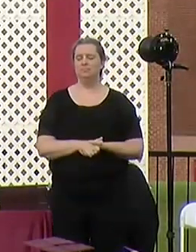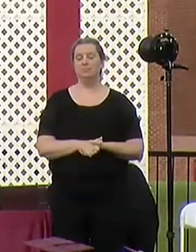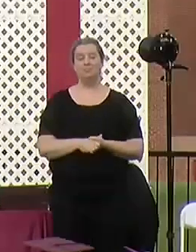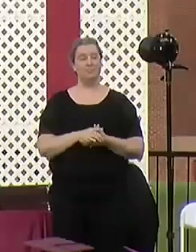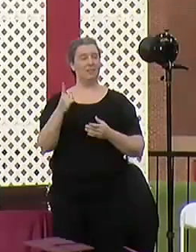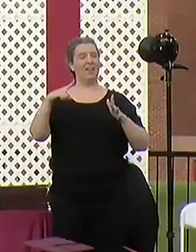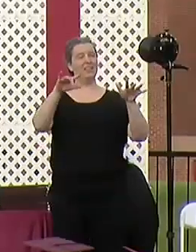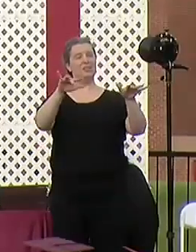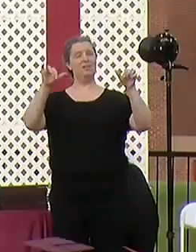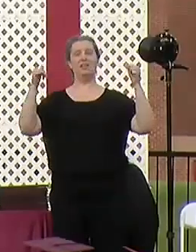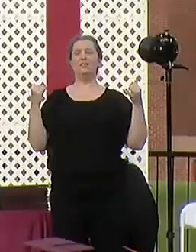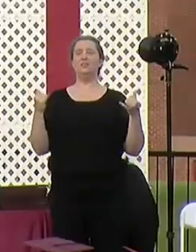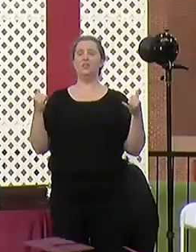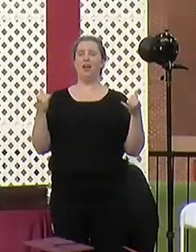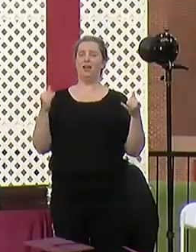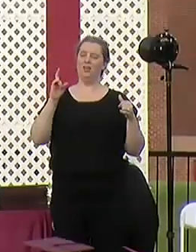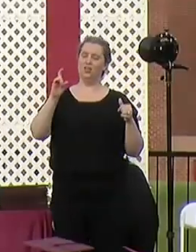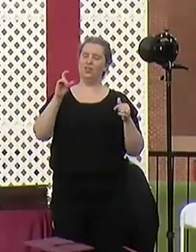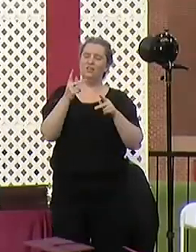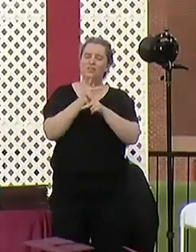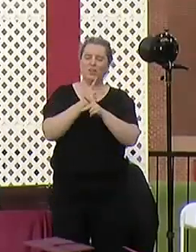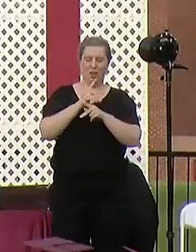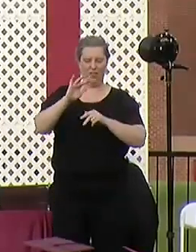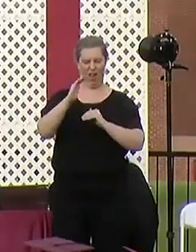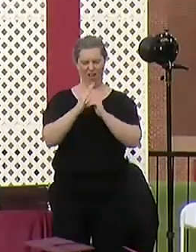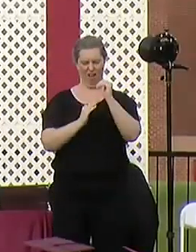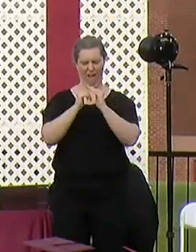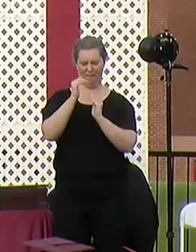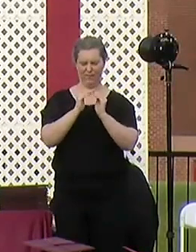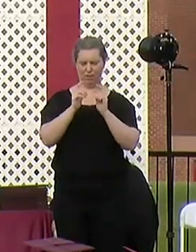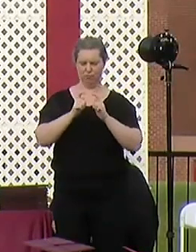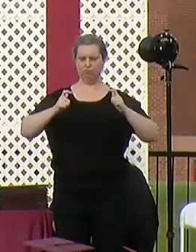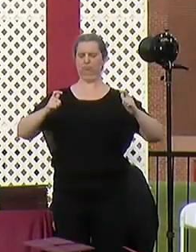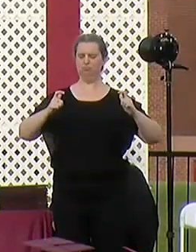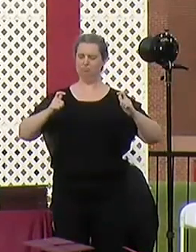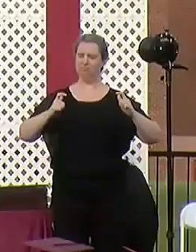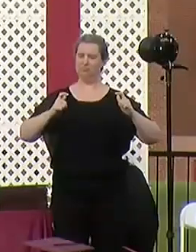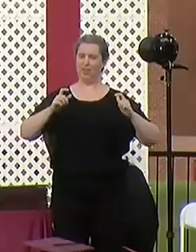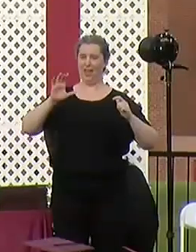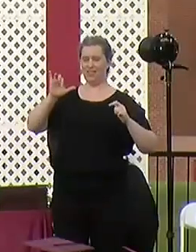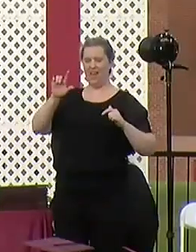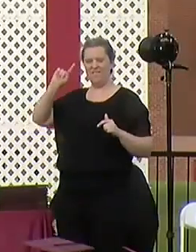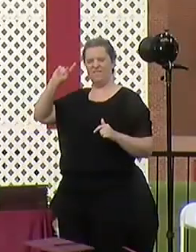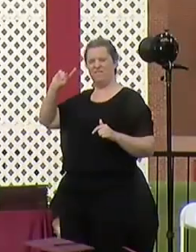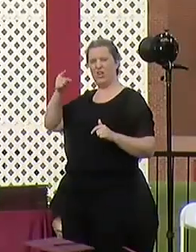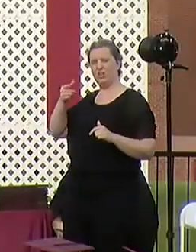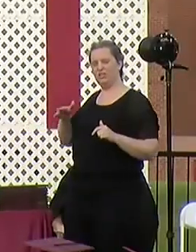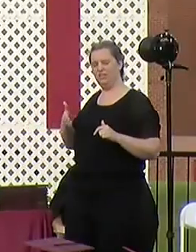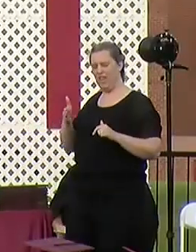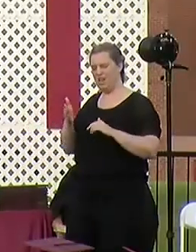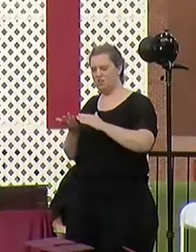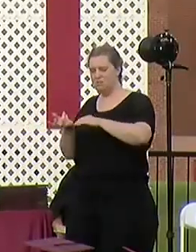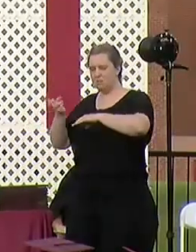leave us, you'll need to stretch again beyond your comfort zones. And like that first amphibian crawling up on that scary